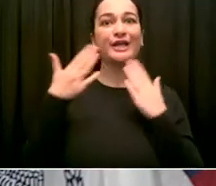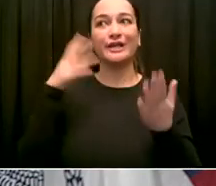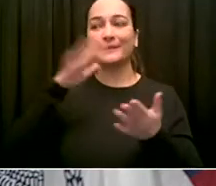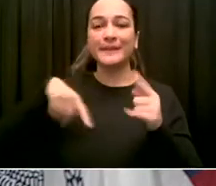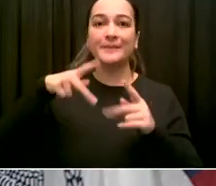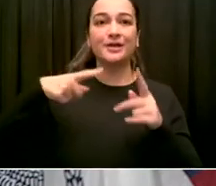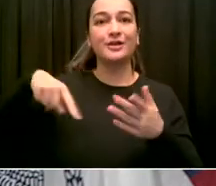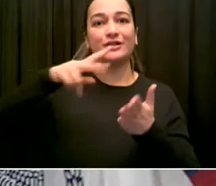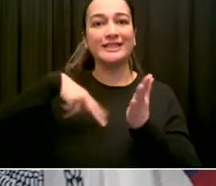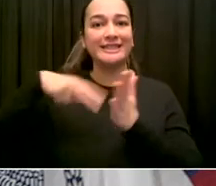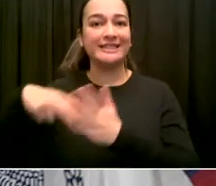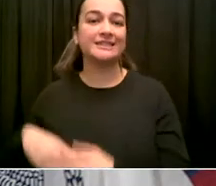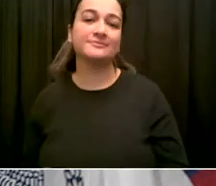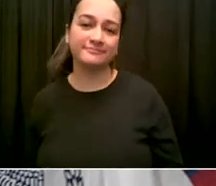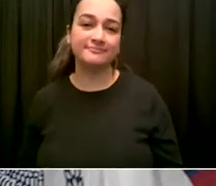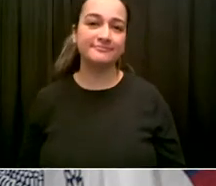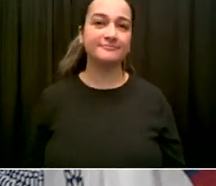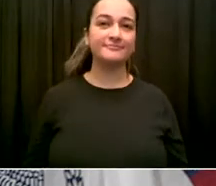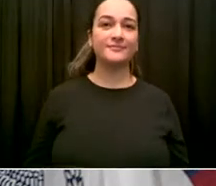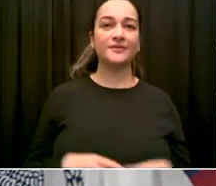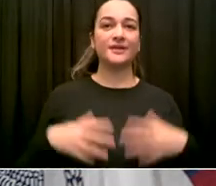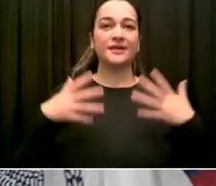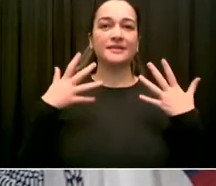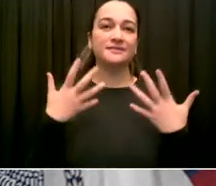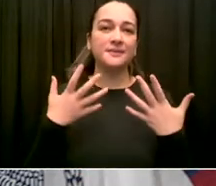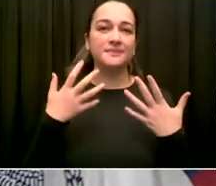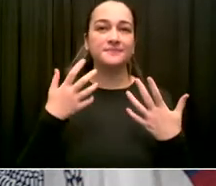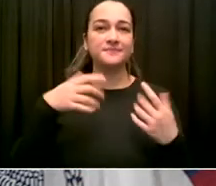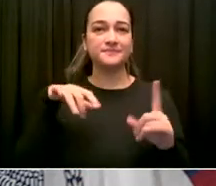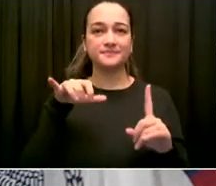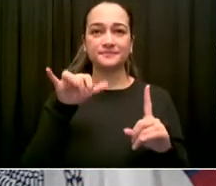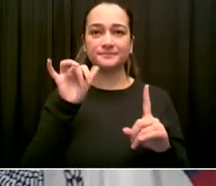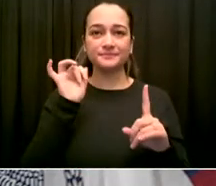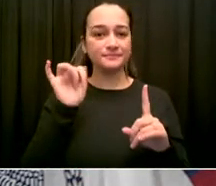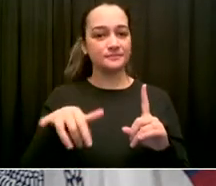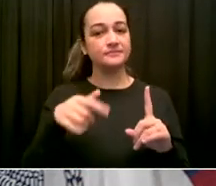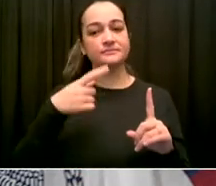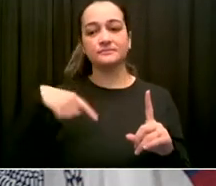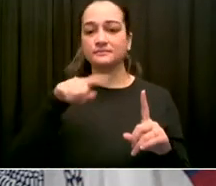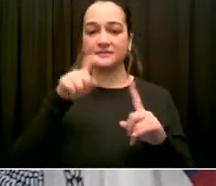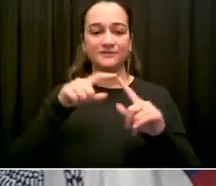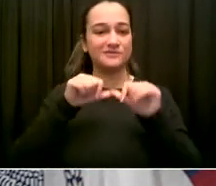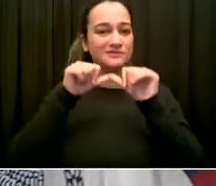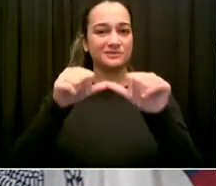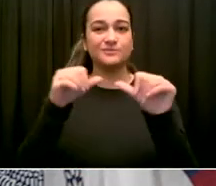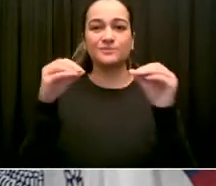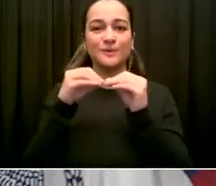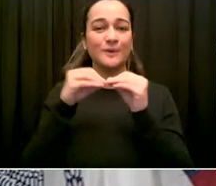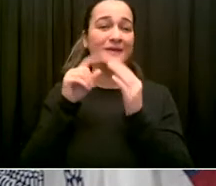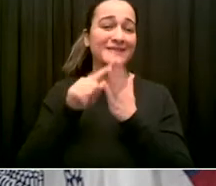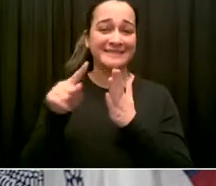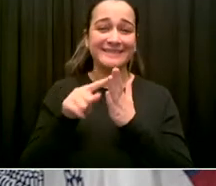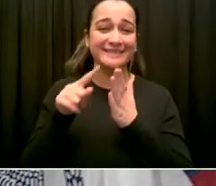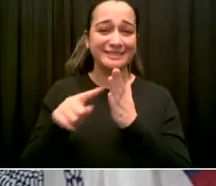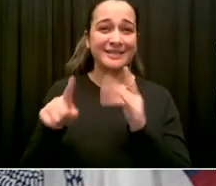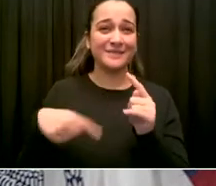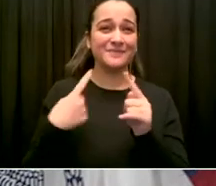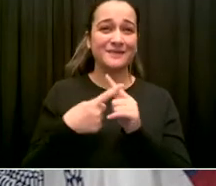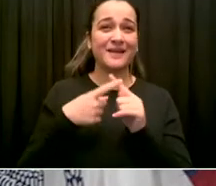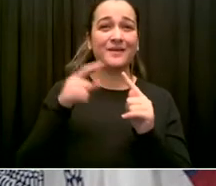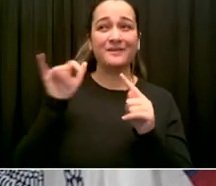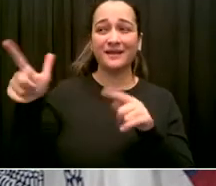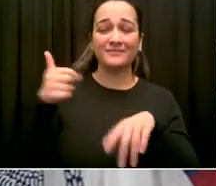to add corruption related to the book deal and misuse of public staff and public funds on top